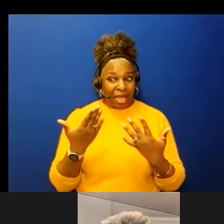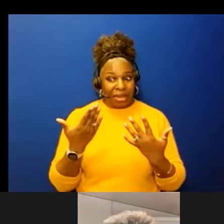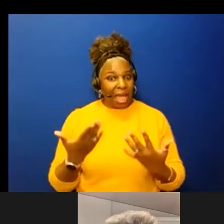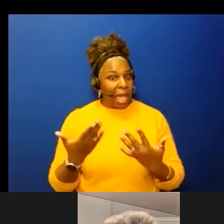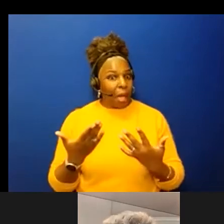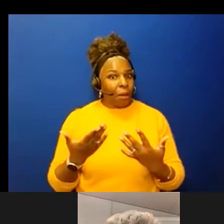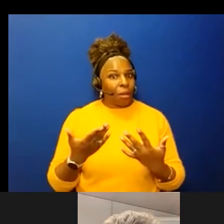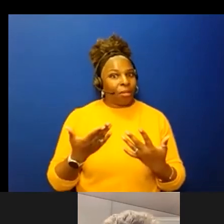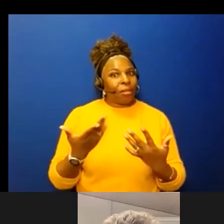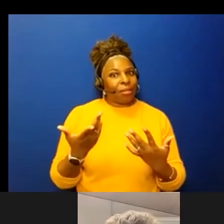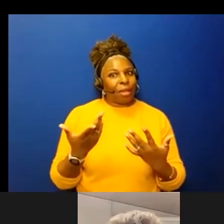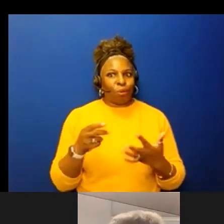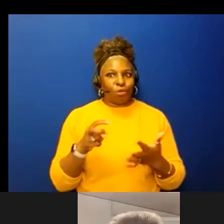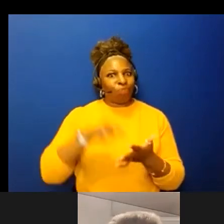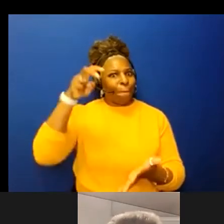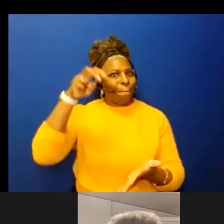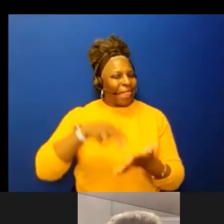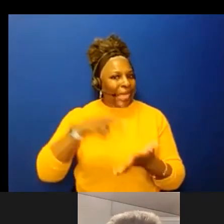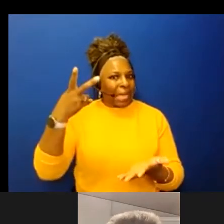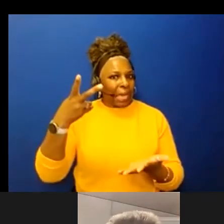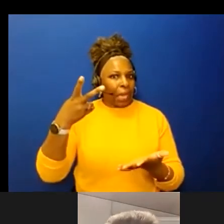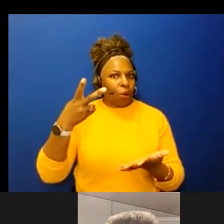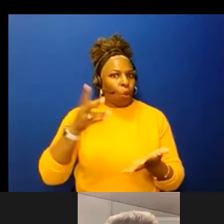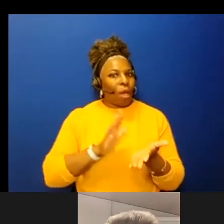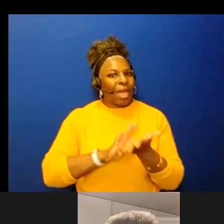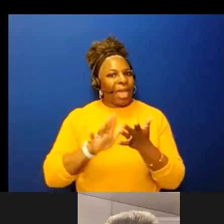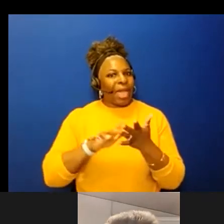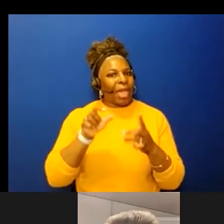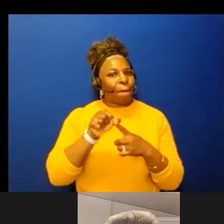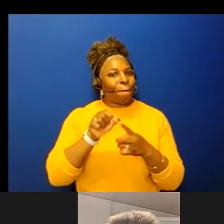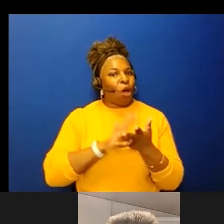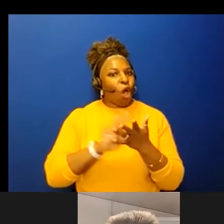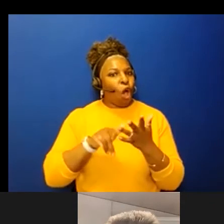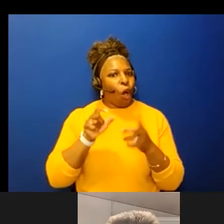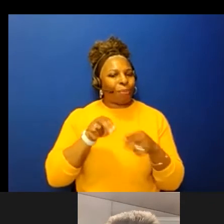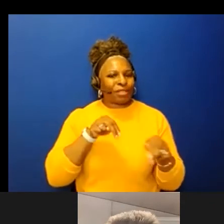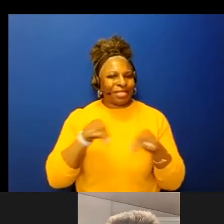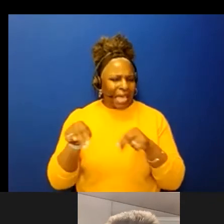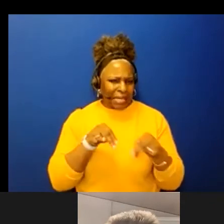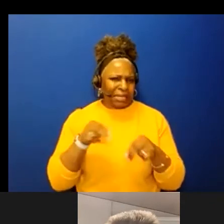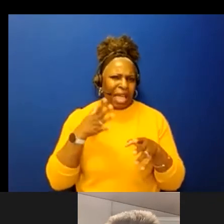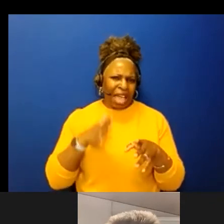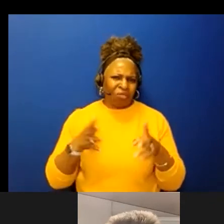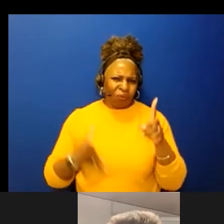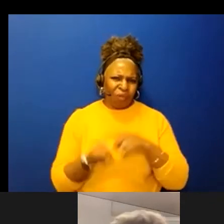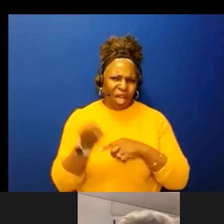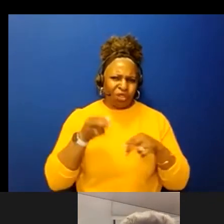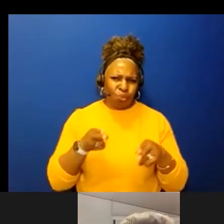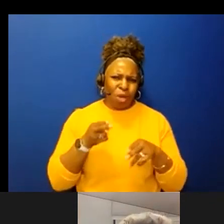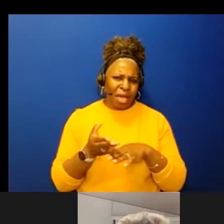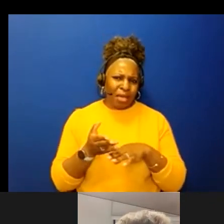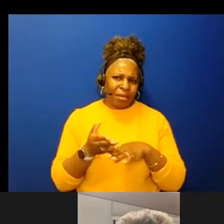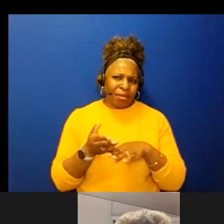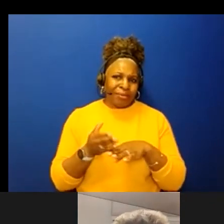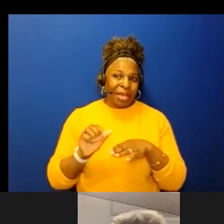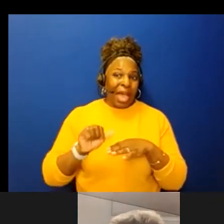do trampolining, or, there was a shift. And I guess we have to find a way post COVID to see what they want to do